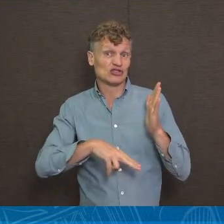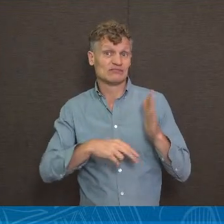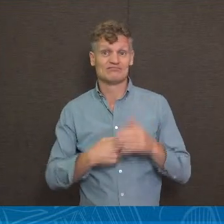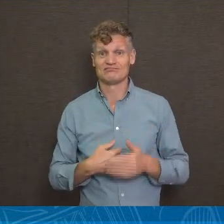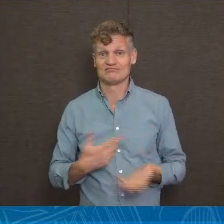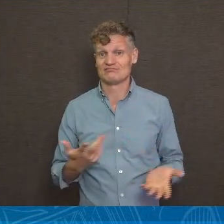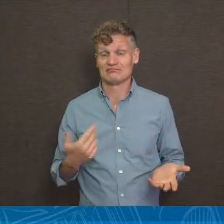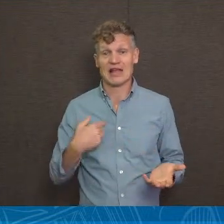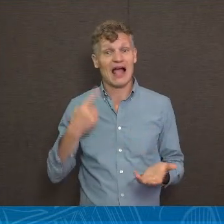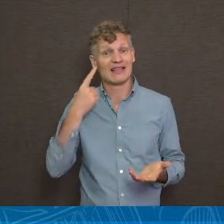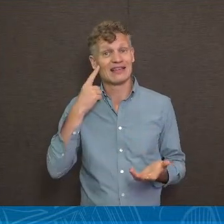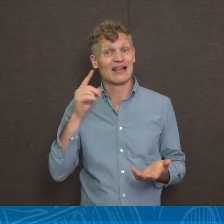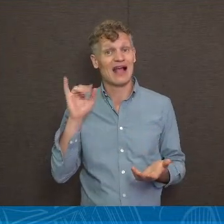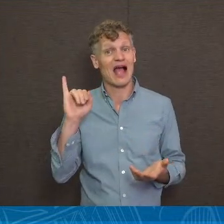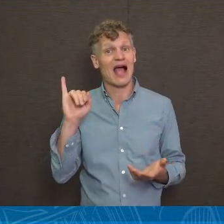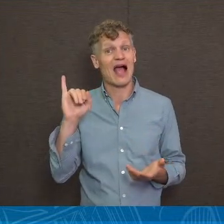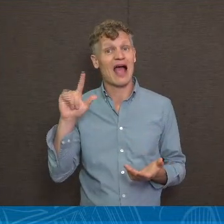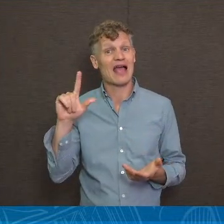ILC